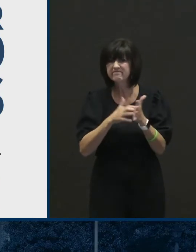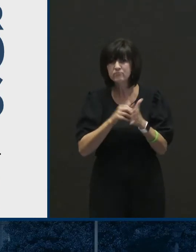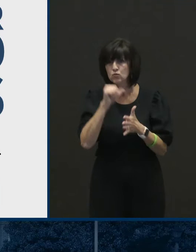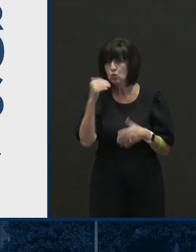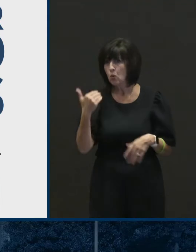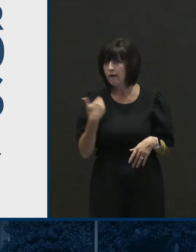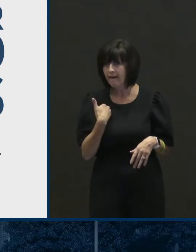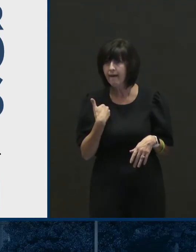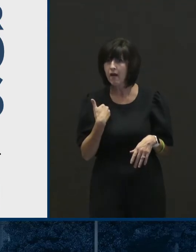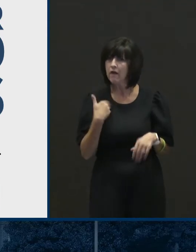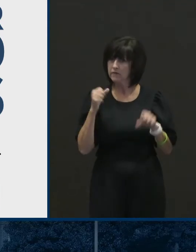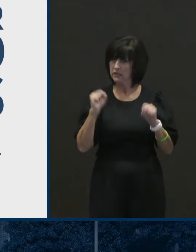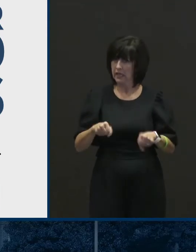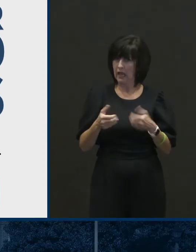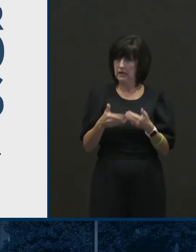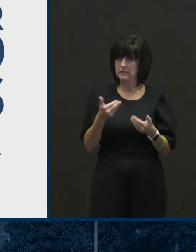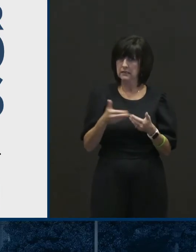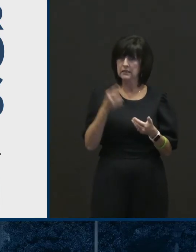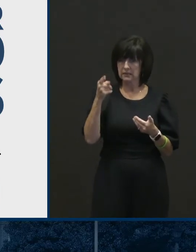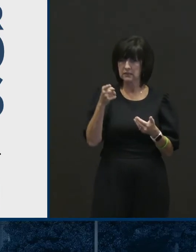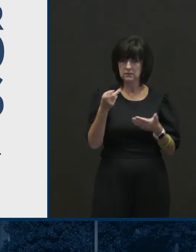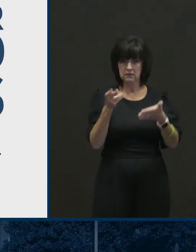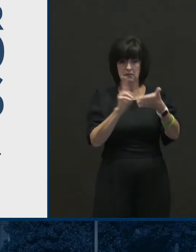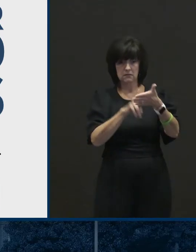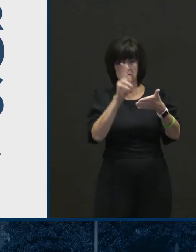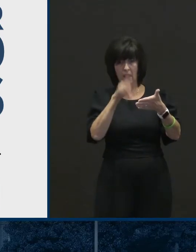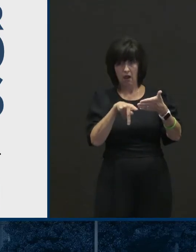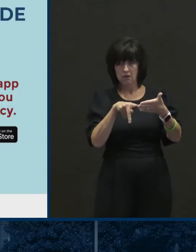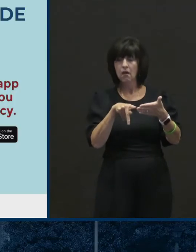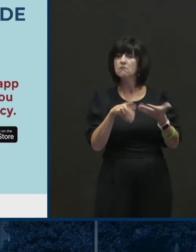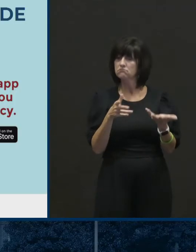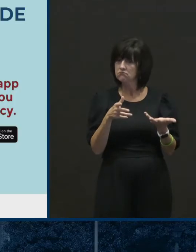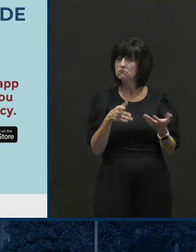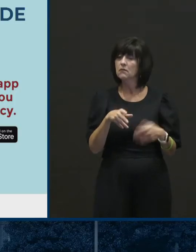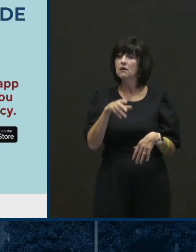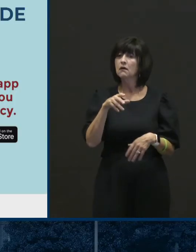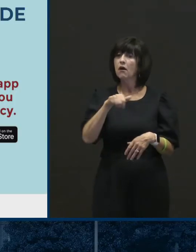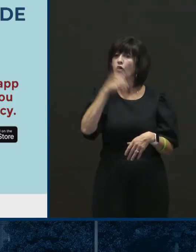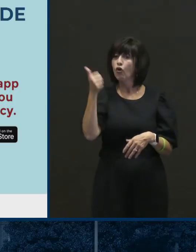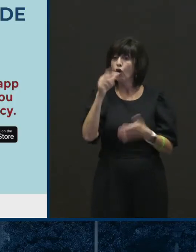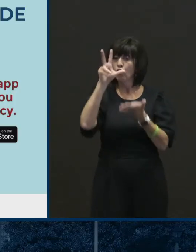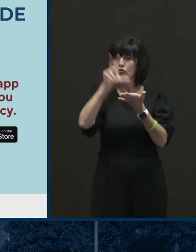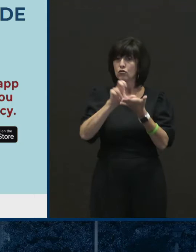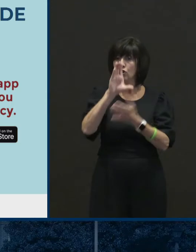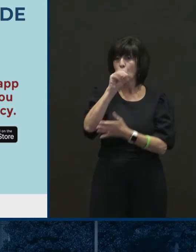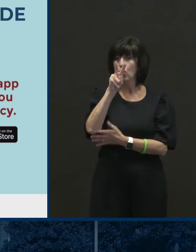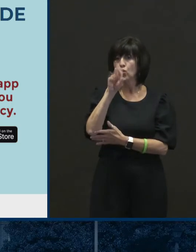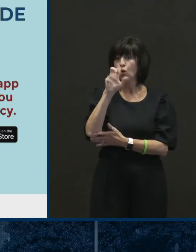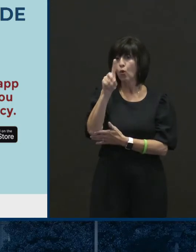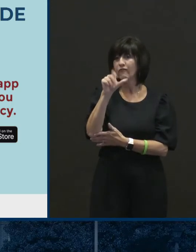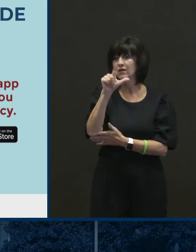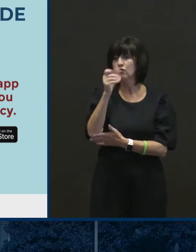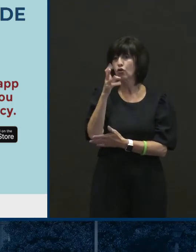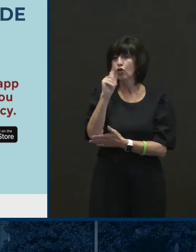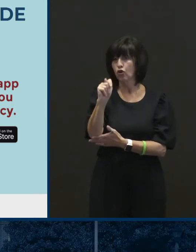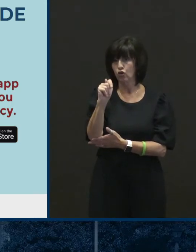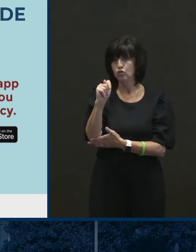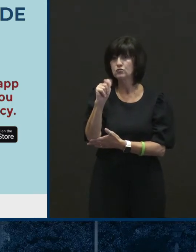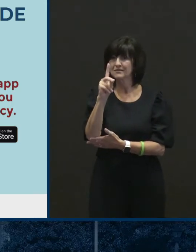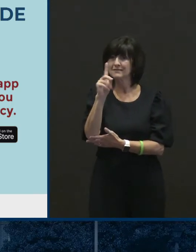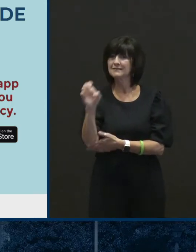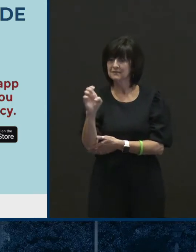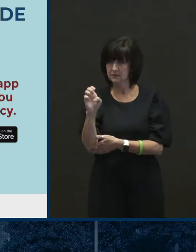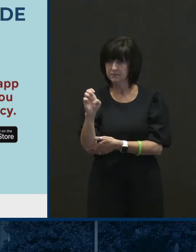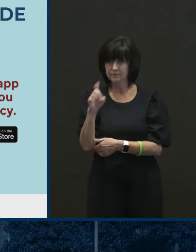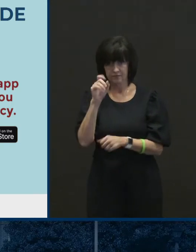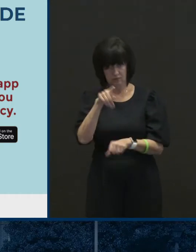concerned about it. Again, sign up for COVID Alert app. It's another tool to help you know when you've been potentially exposed and you